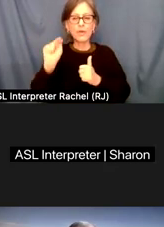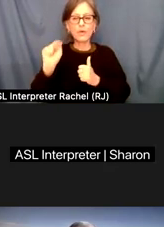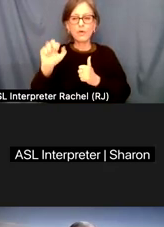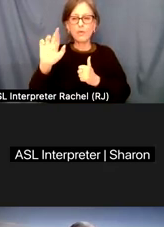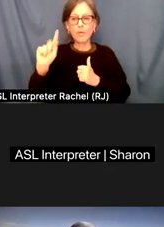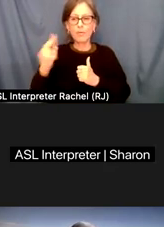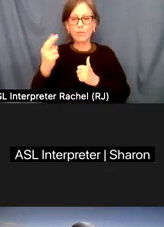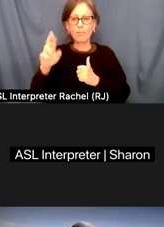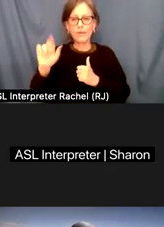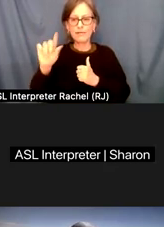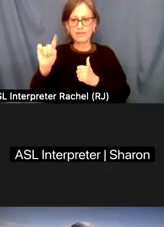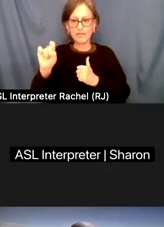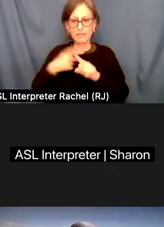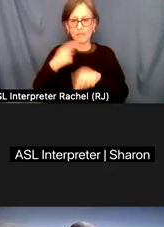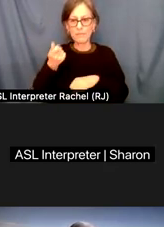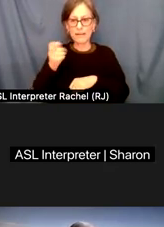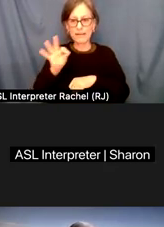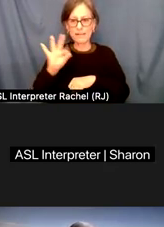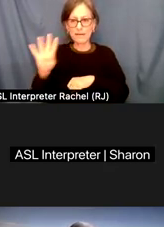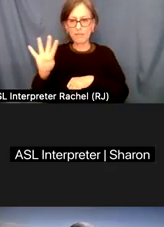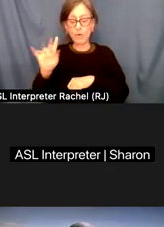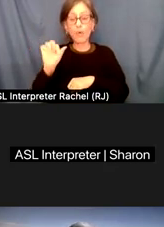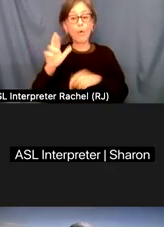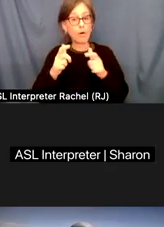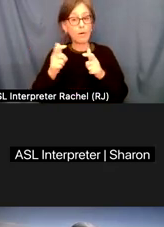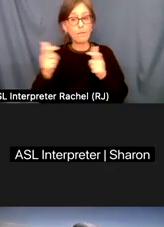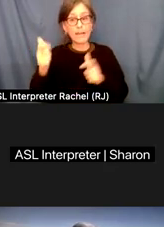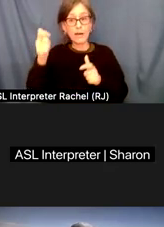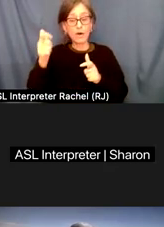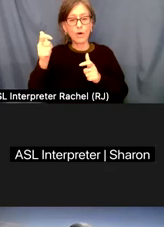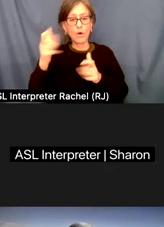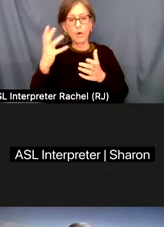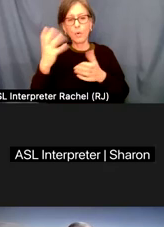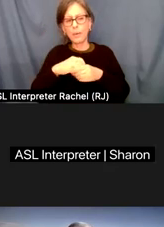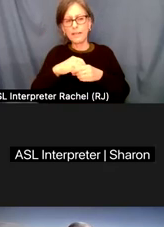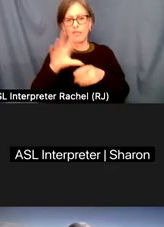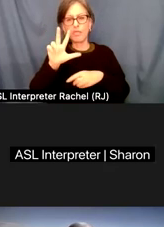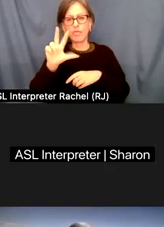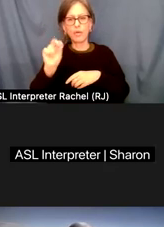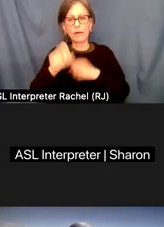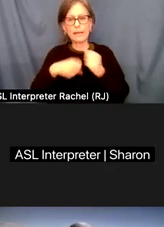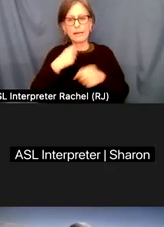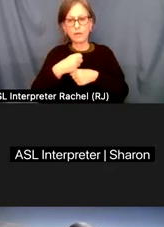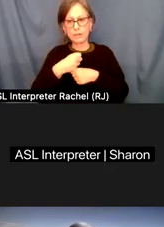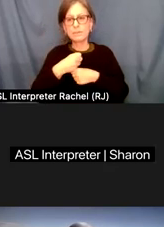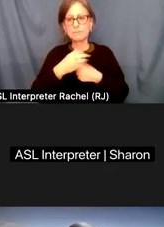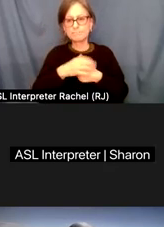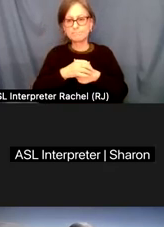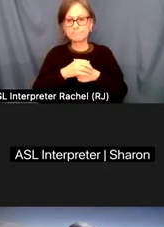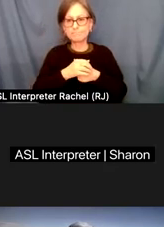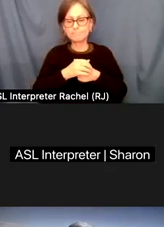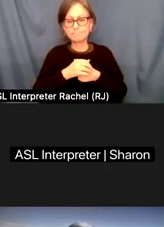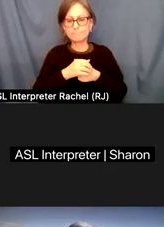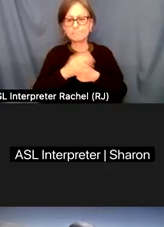1994, or greater earthquake happening kind of in a 30-year period. And but